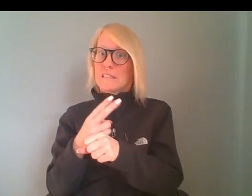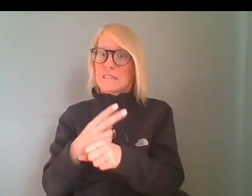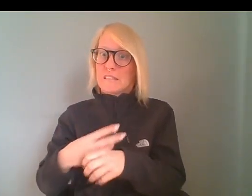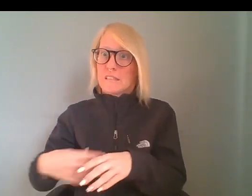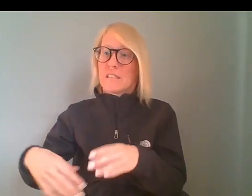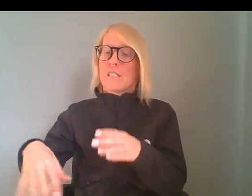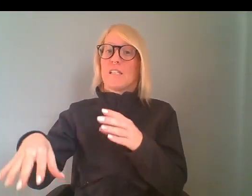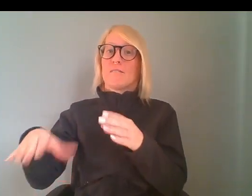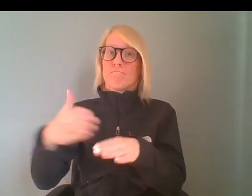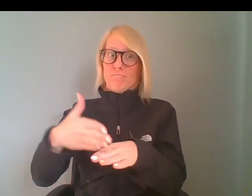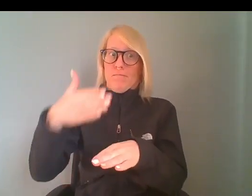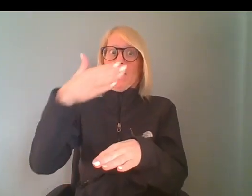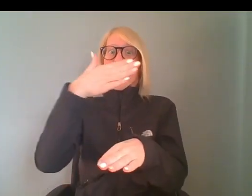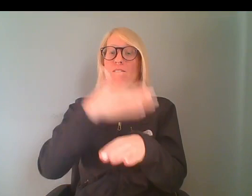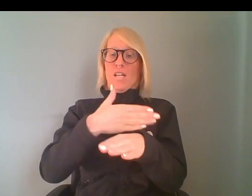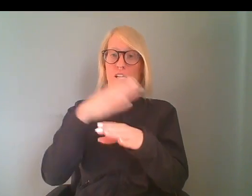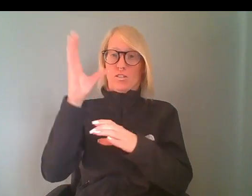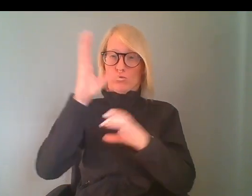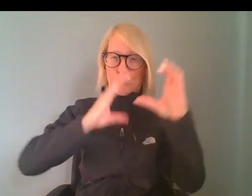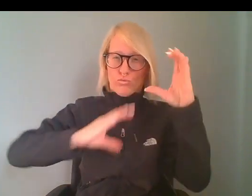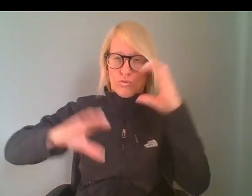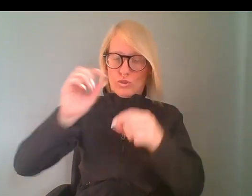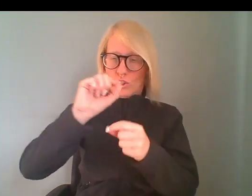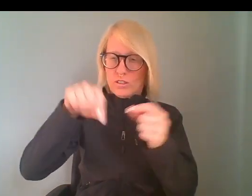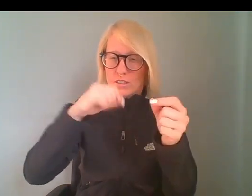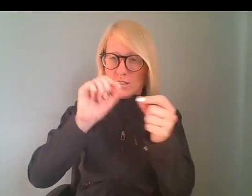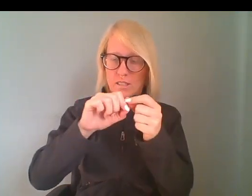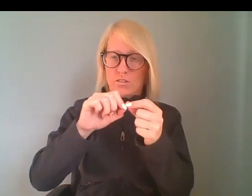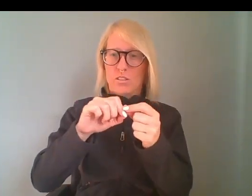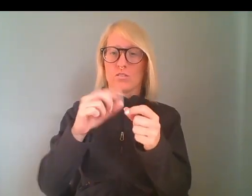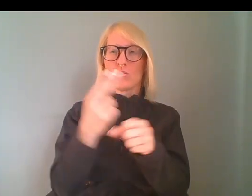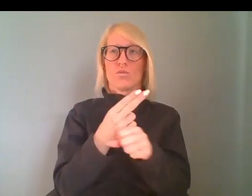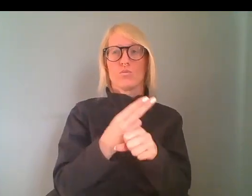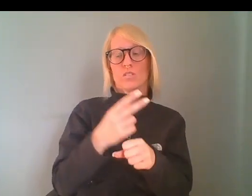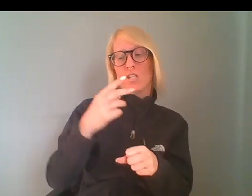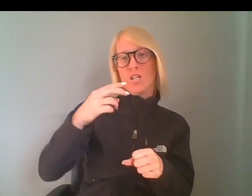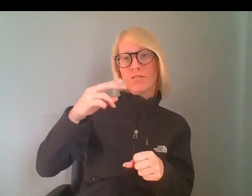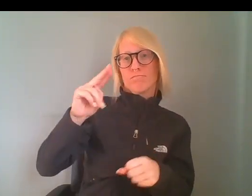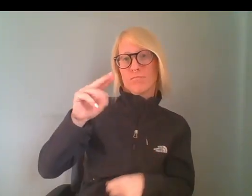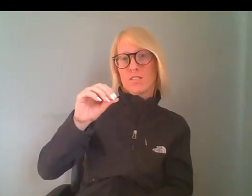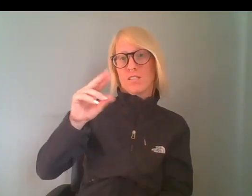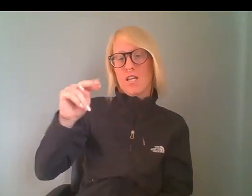zip code that's of interest to you. So you get results that are a little more targeted.